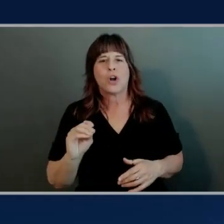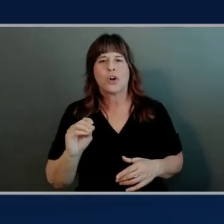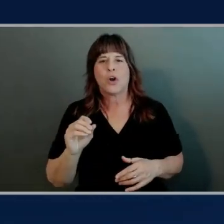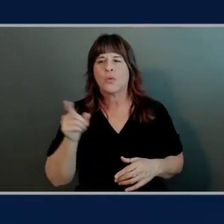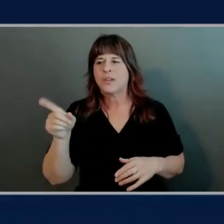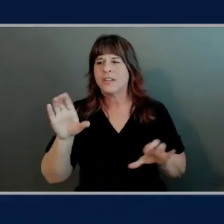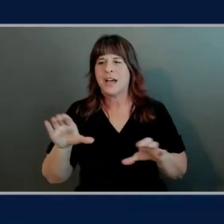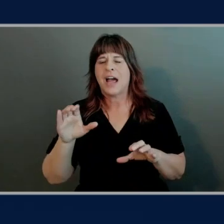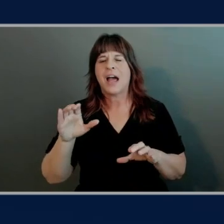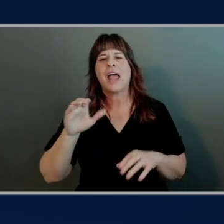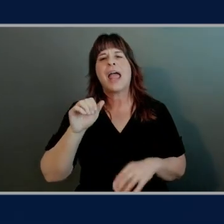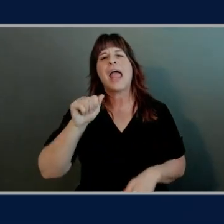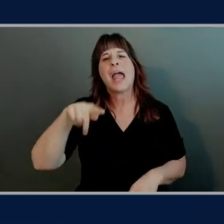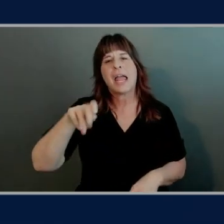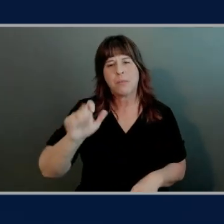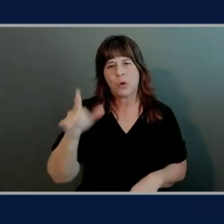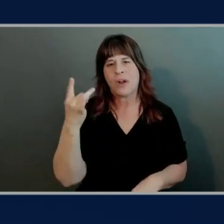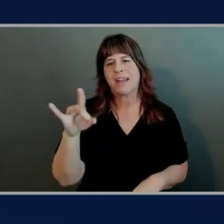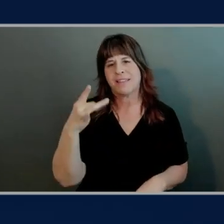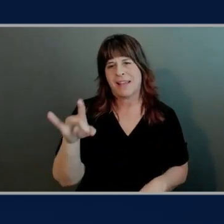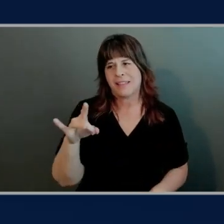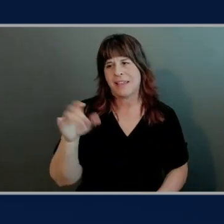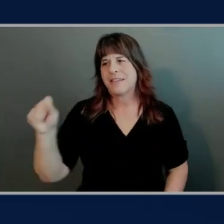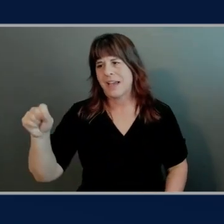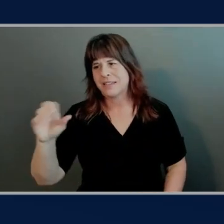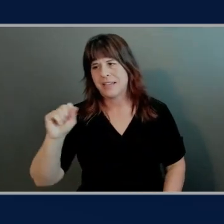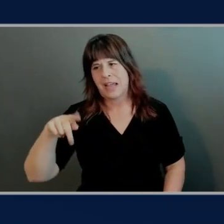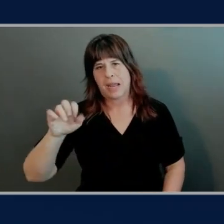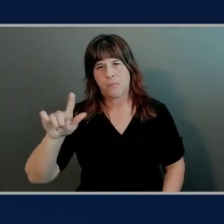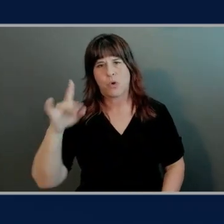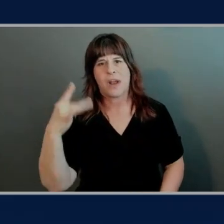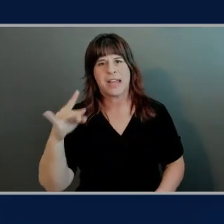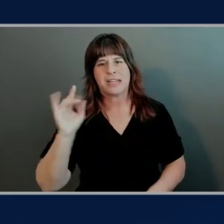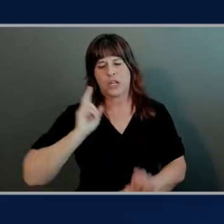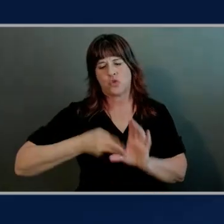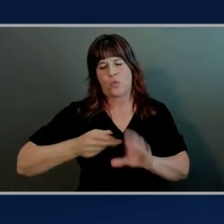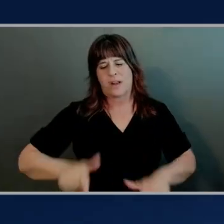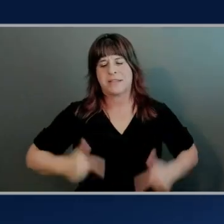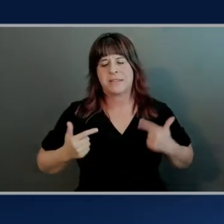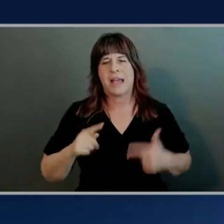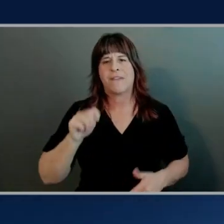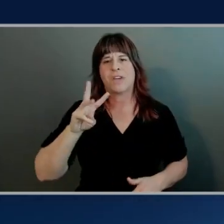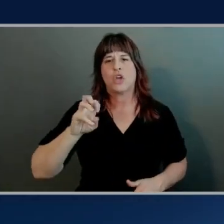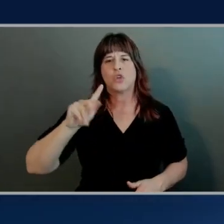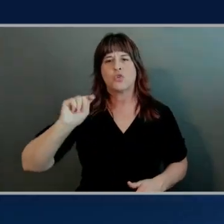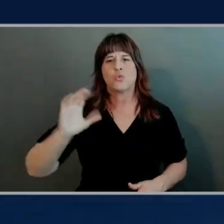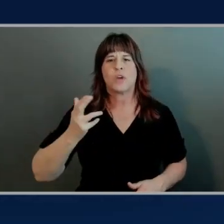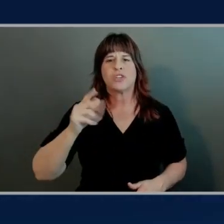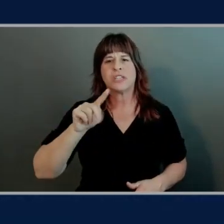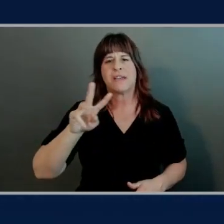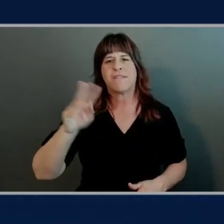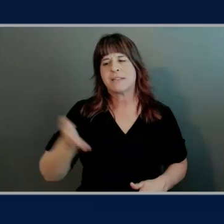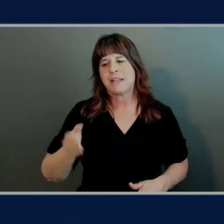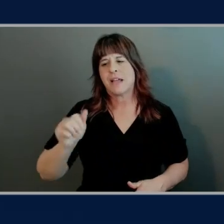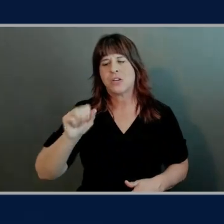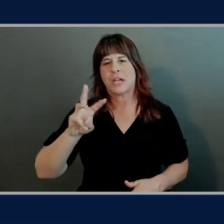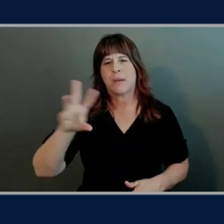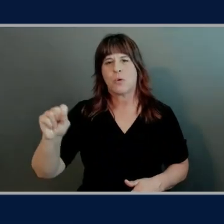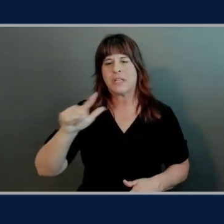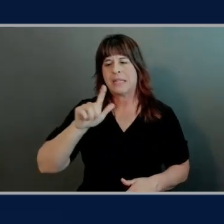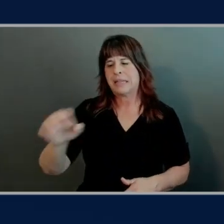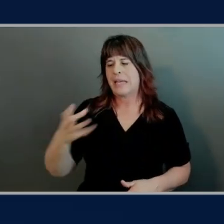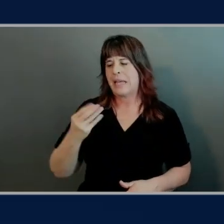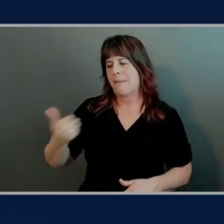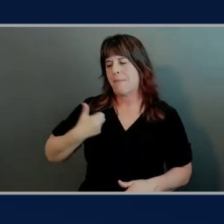on April 18th. So April 18th, yes. April 18th, join us live on twitch.tv/AWS as Lee, myself, and a few other folks do